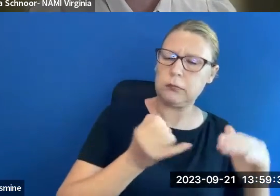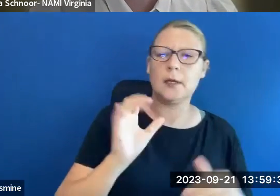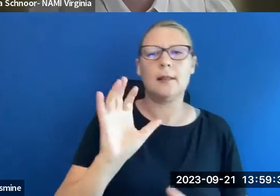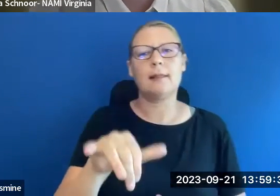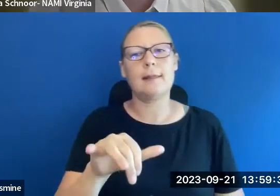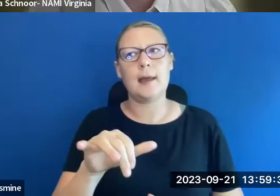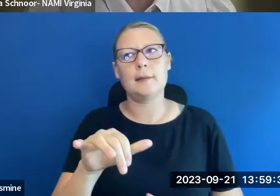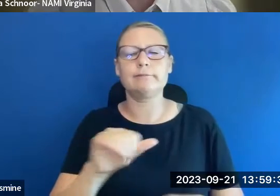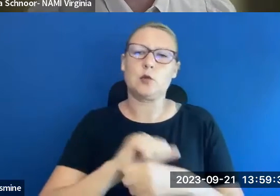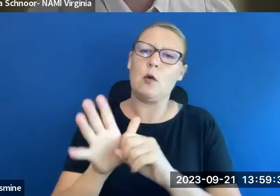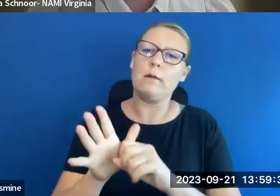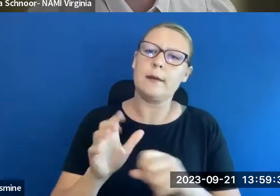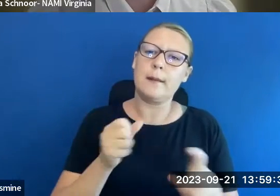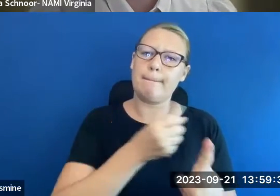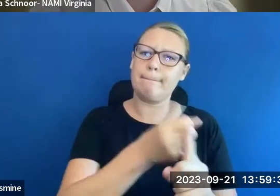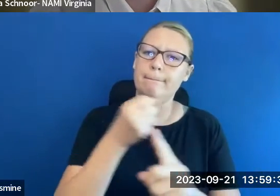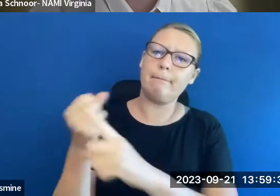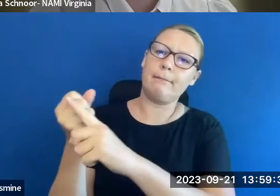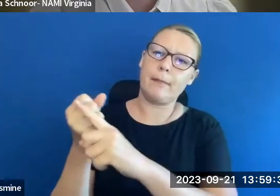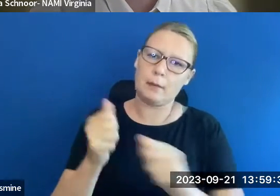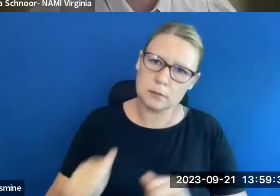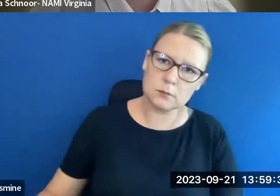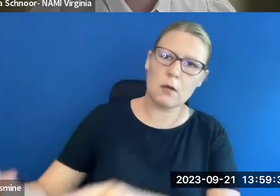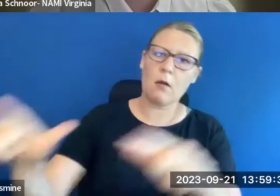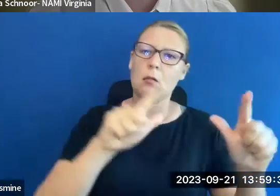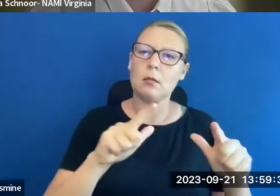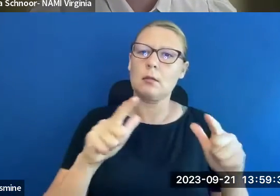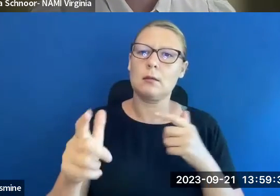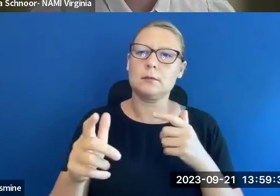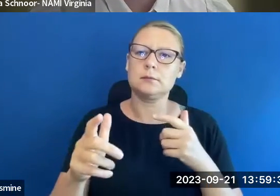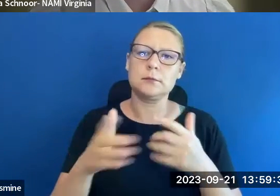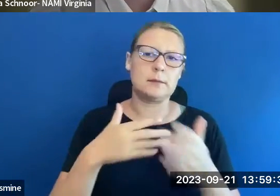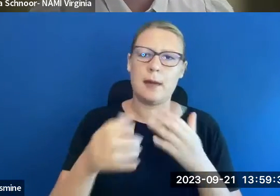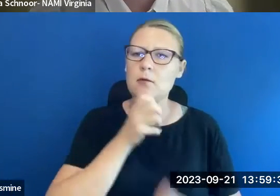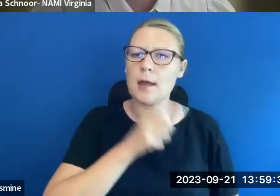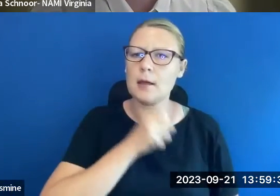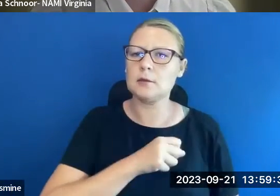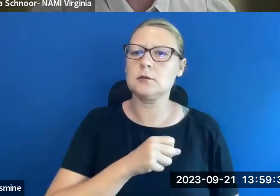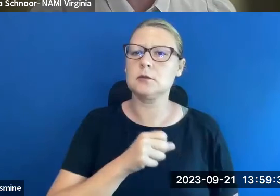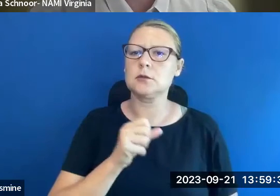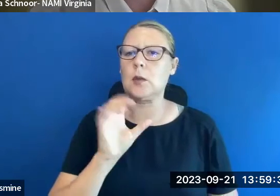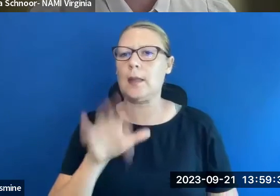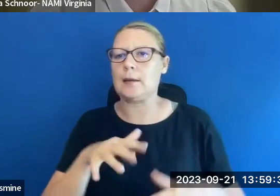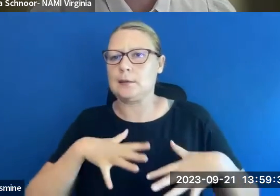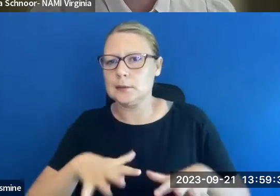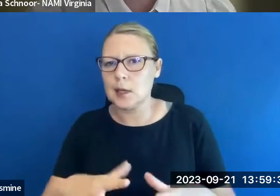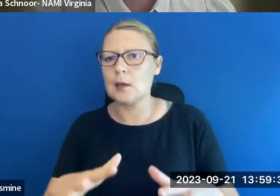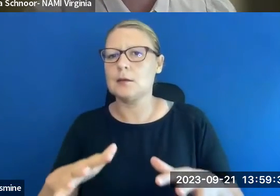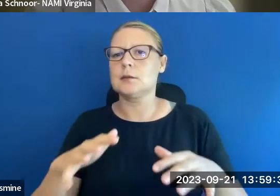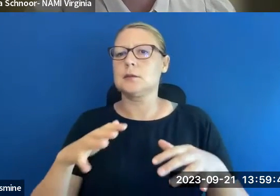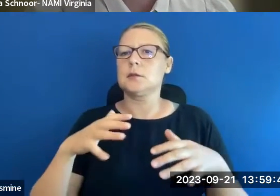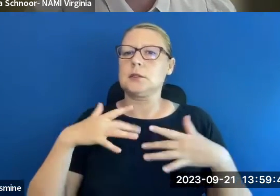our age, in terms of social skills, feelings of anxiety and depression, things that might show up as symptoms of mental